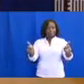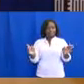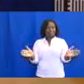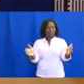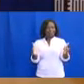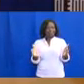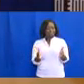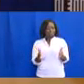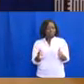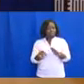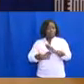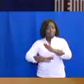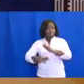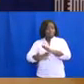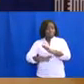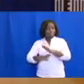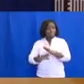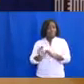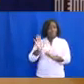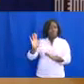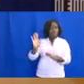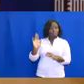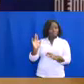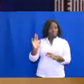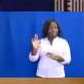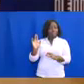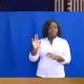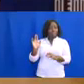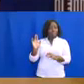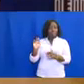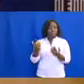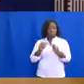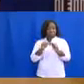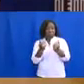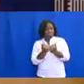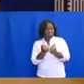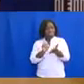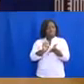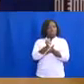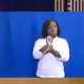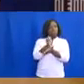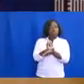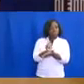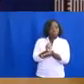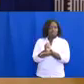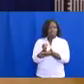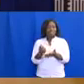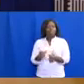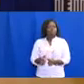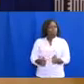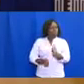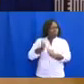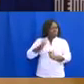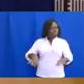based on their risk profile, socioeconomic impact, and most importantly,